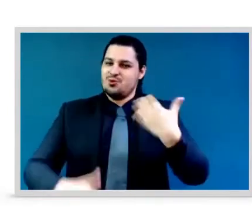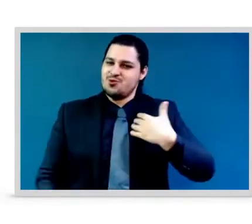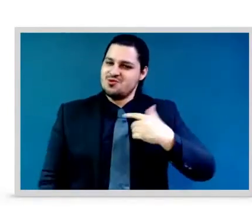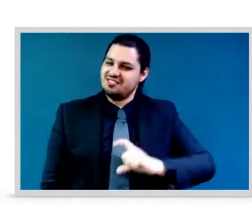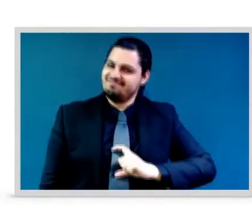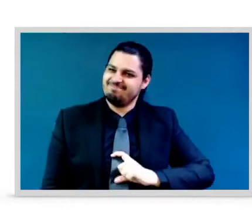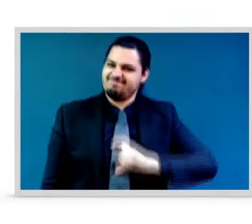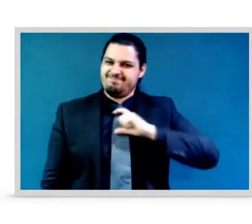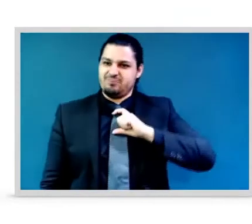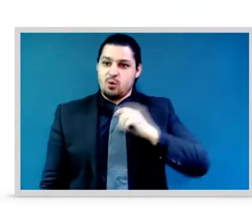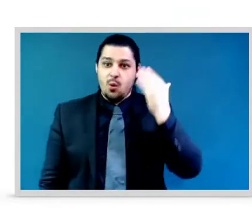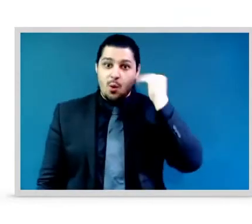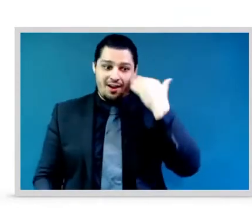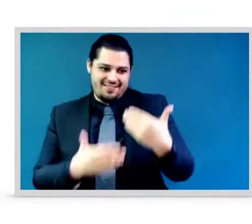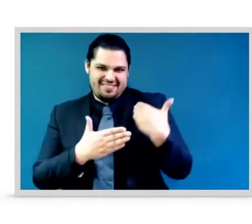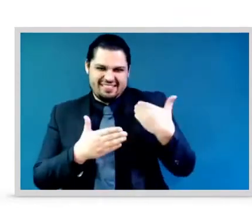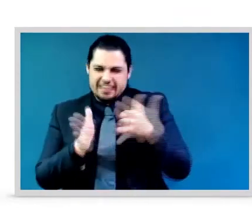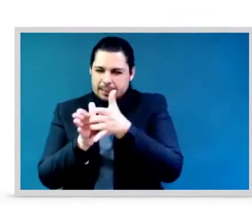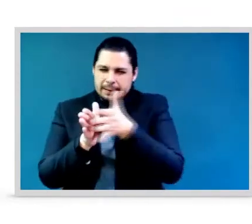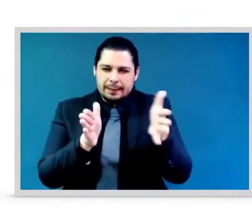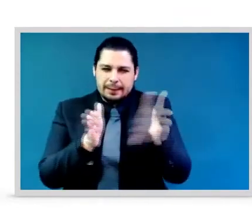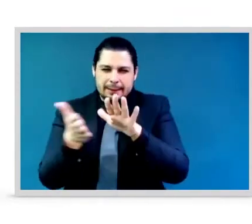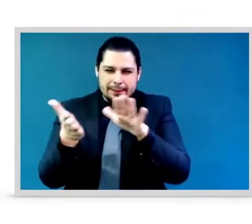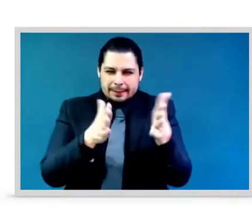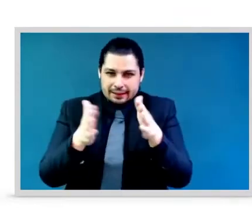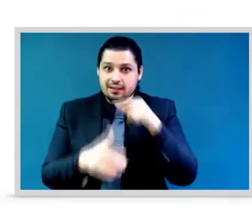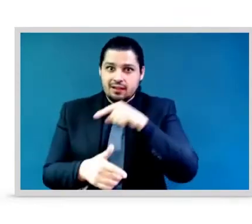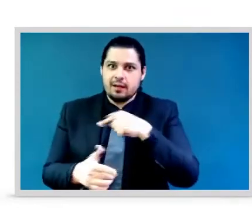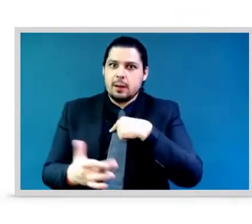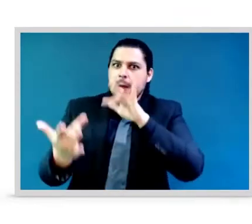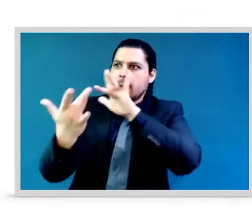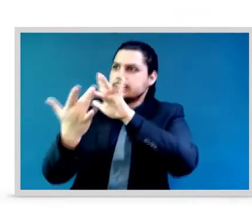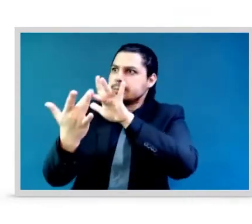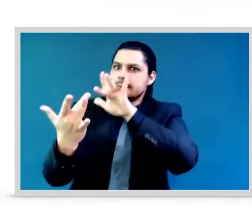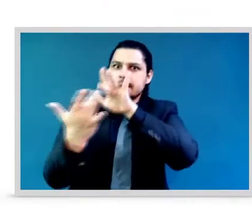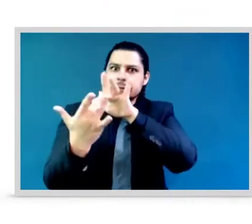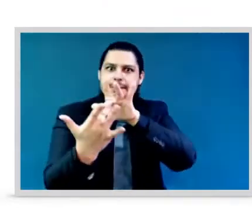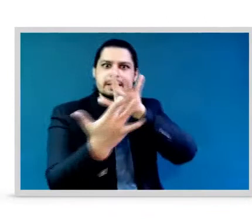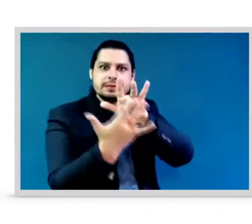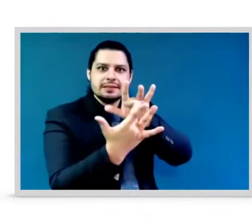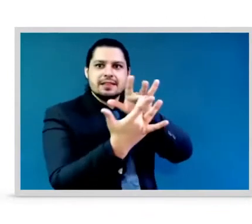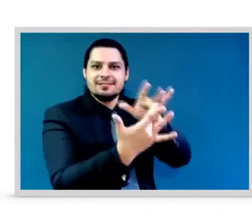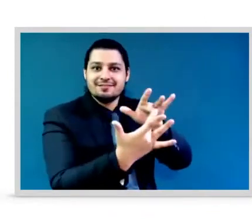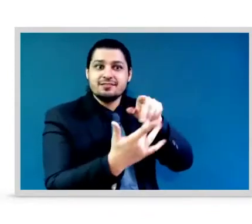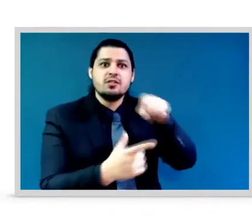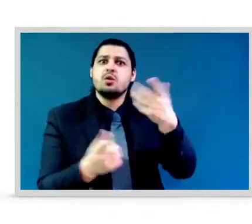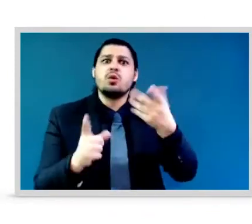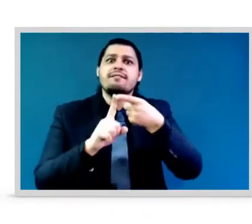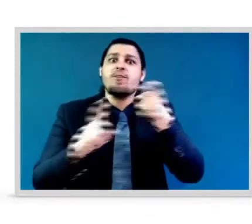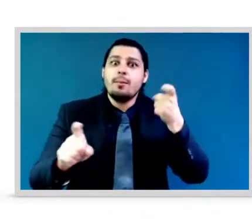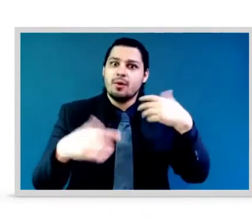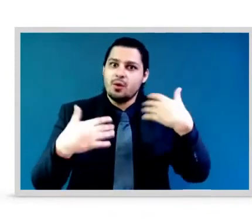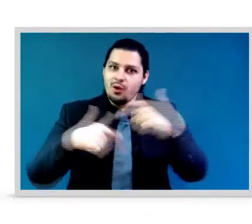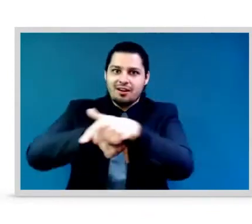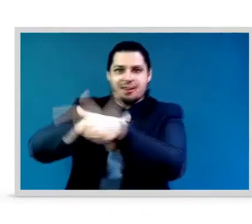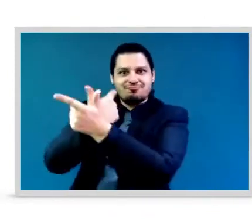our anchors, yet continuing to cover these world-changing stories with a global